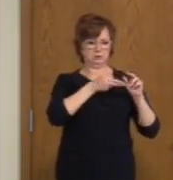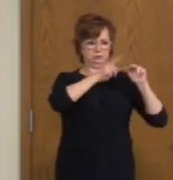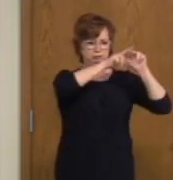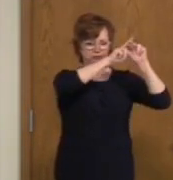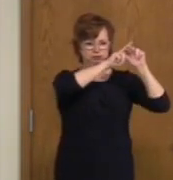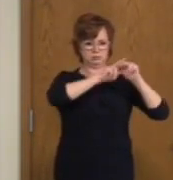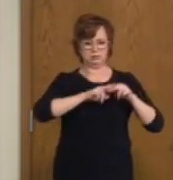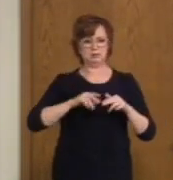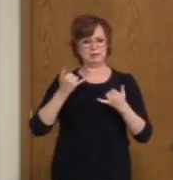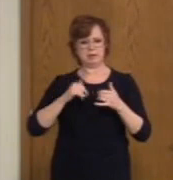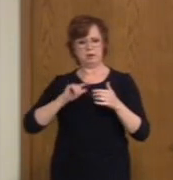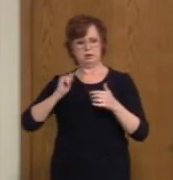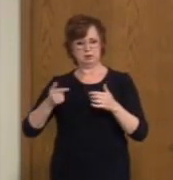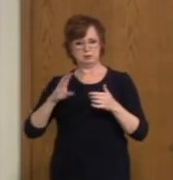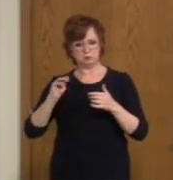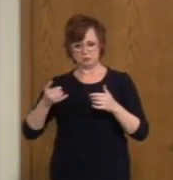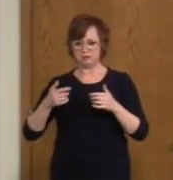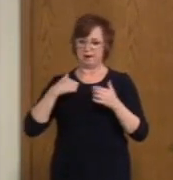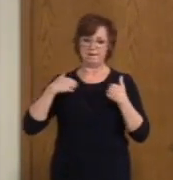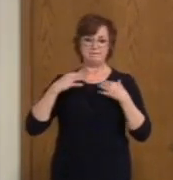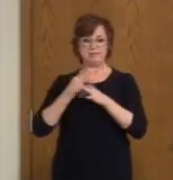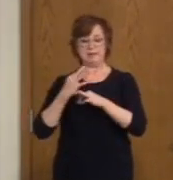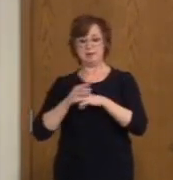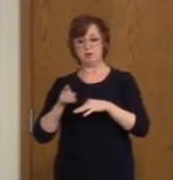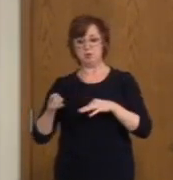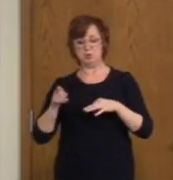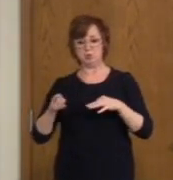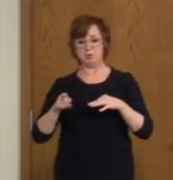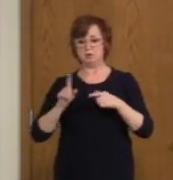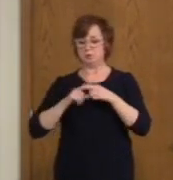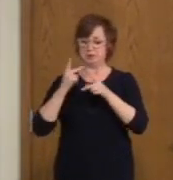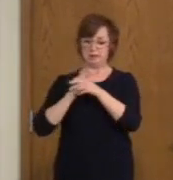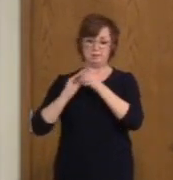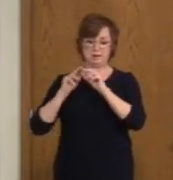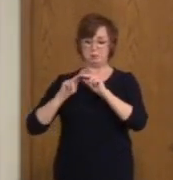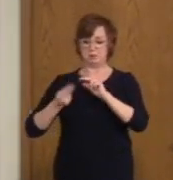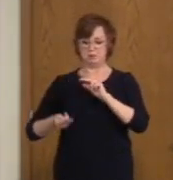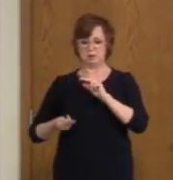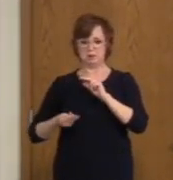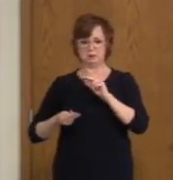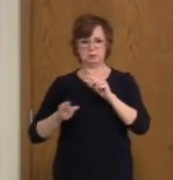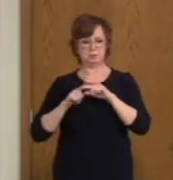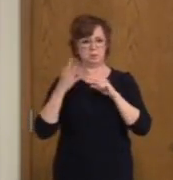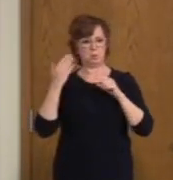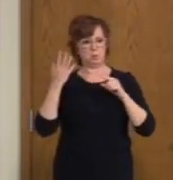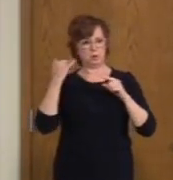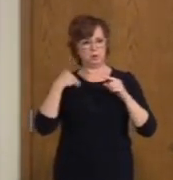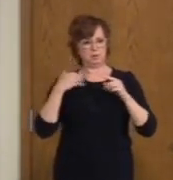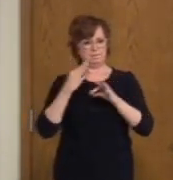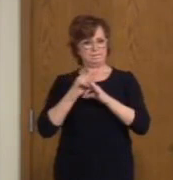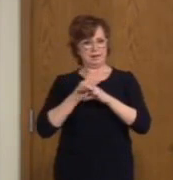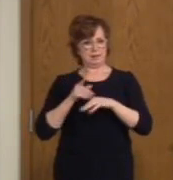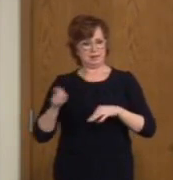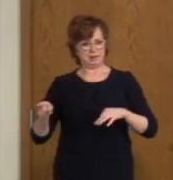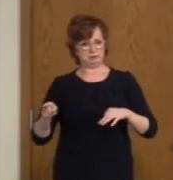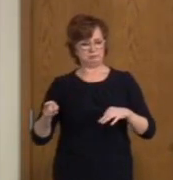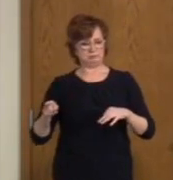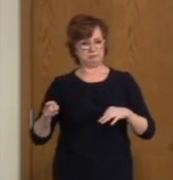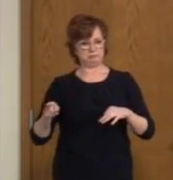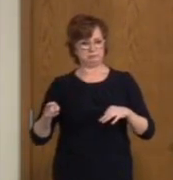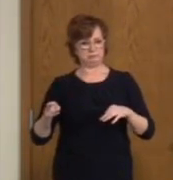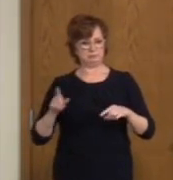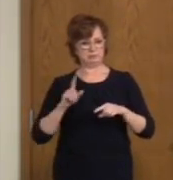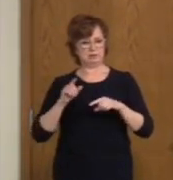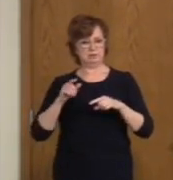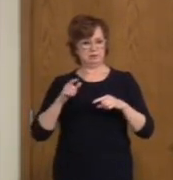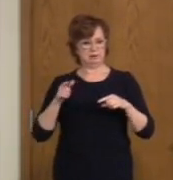have faith in your government that these recommendations are really going to slow the variants in Moose Jaw and not do the same thing that